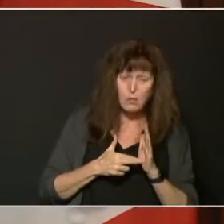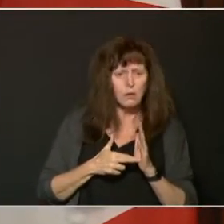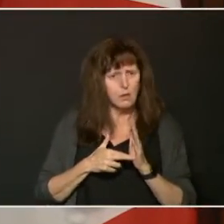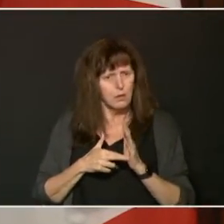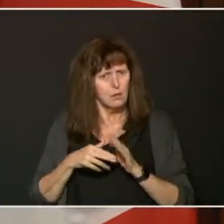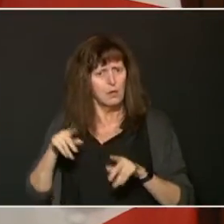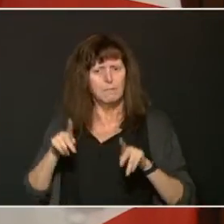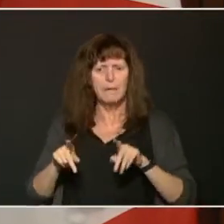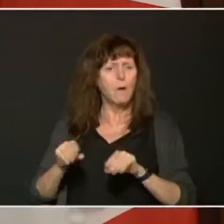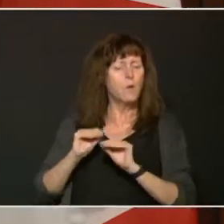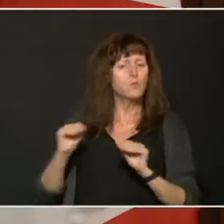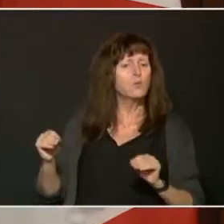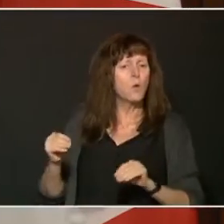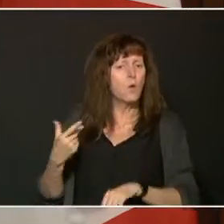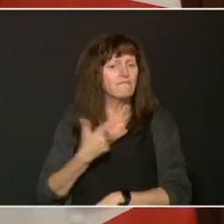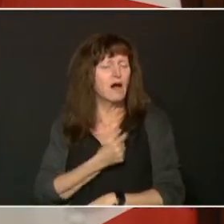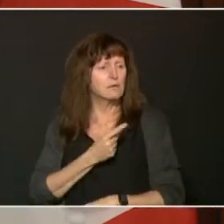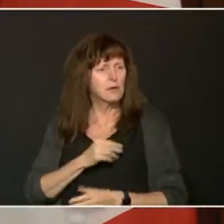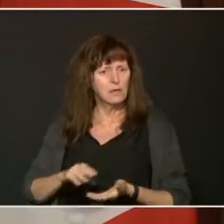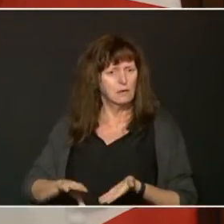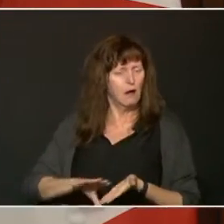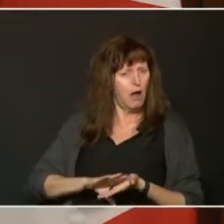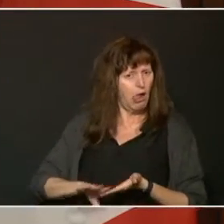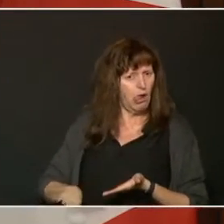of society?